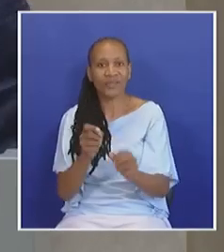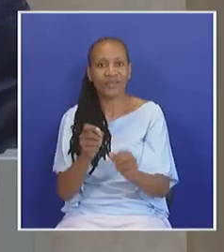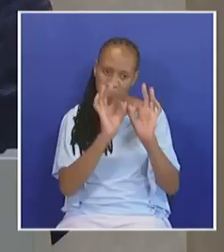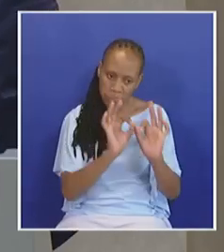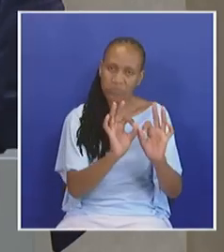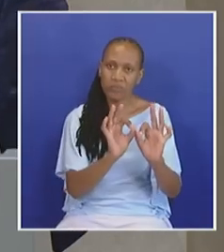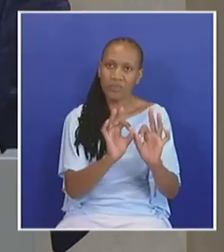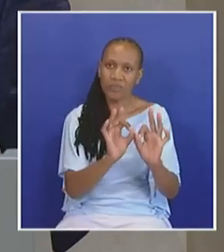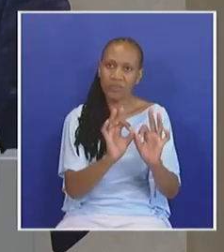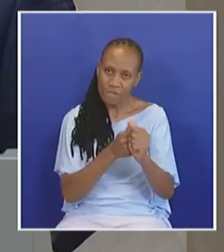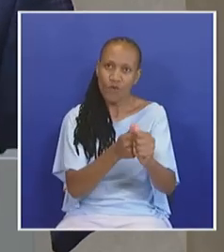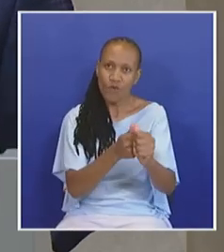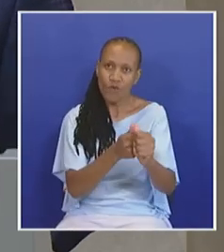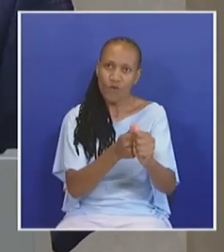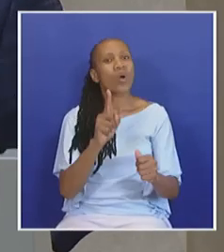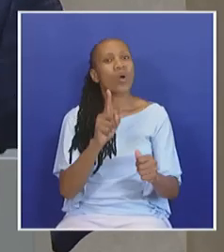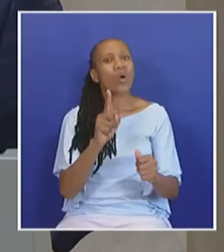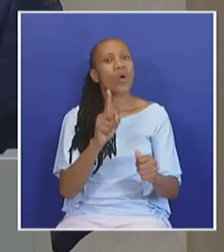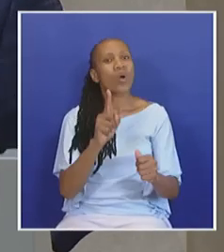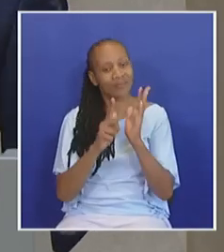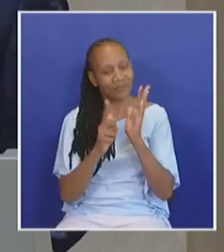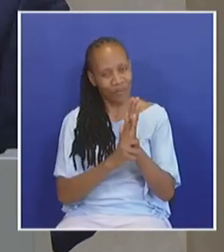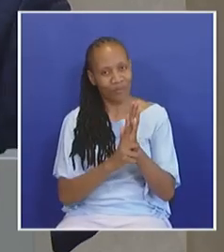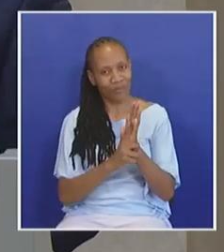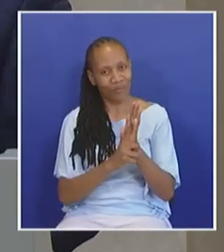set of towards thinking and evolved pieces of legislation.